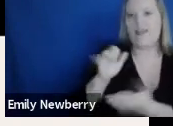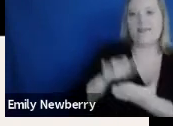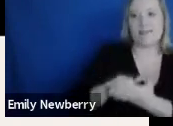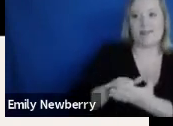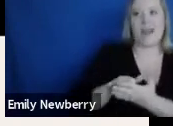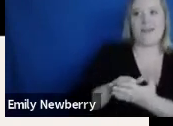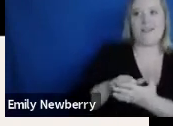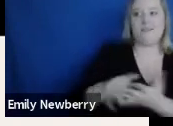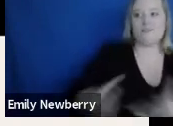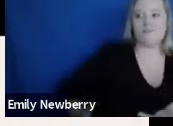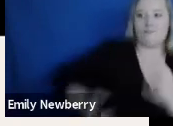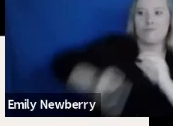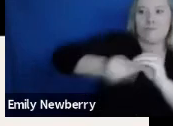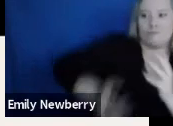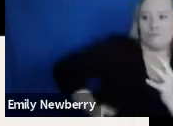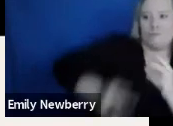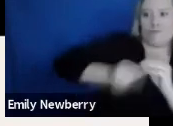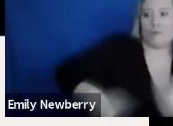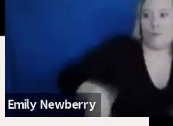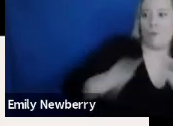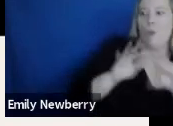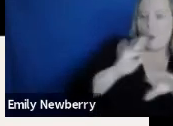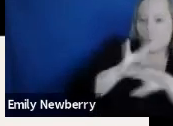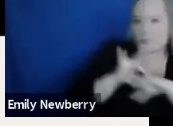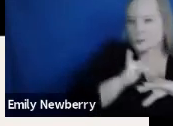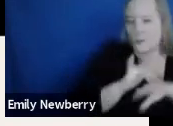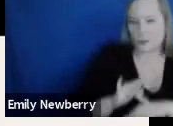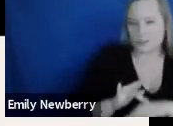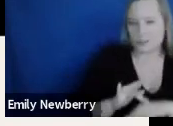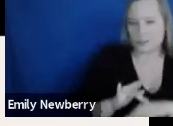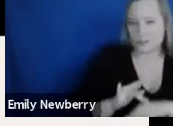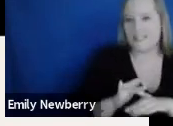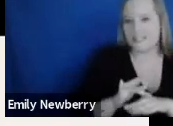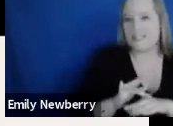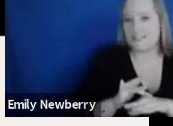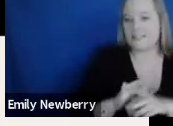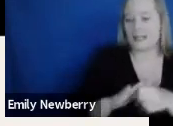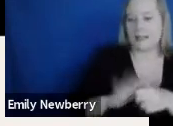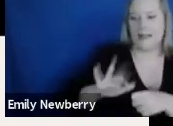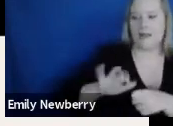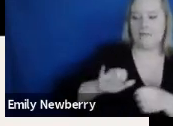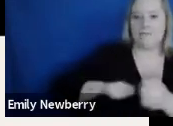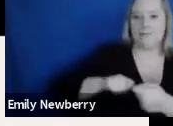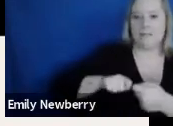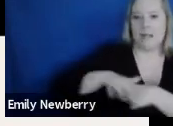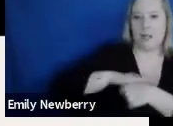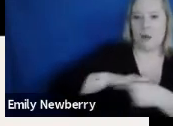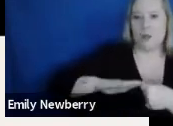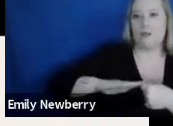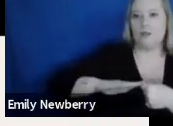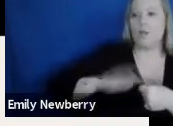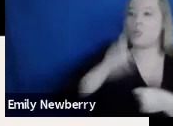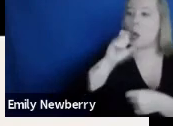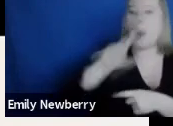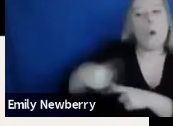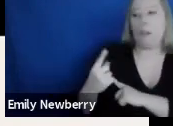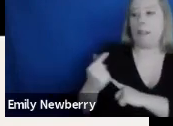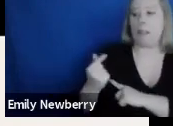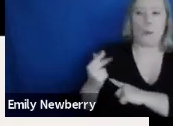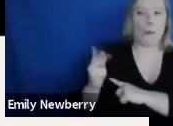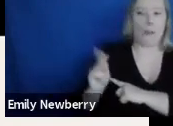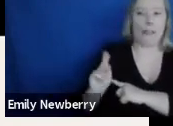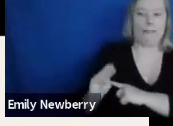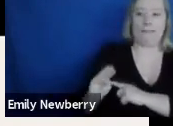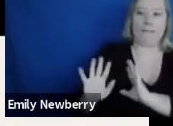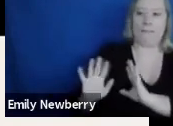additional resources being put onto the area, the region, not just Gold King, which is one of a number of mines in that